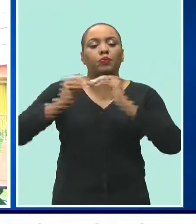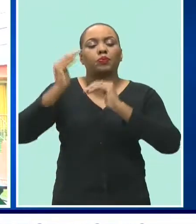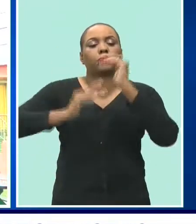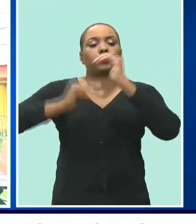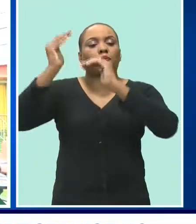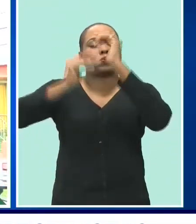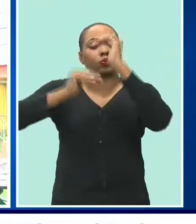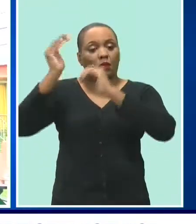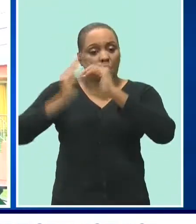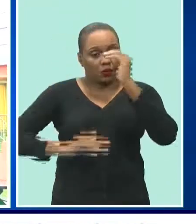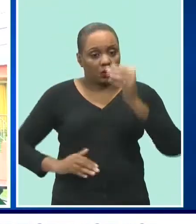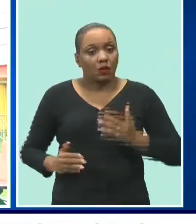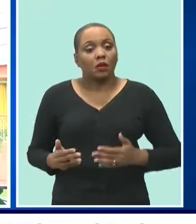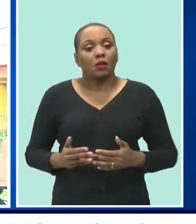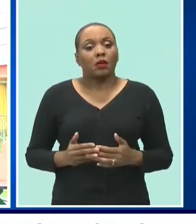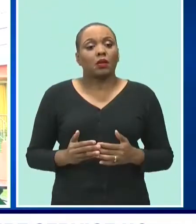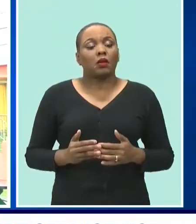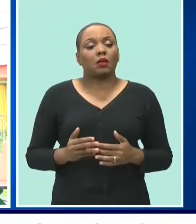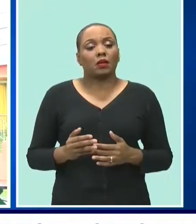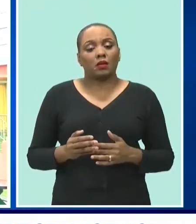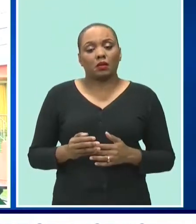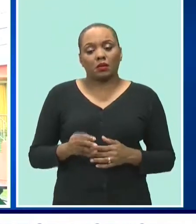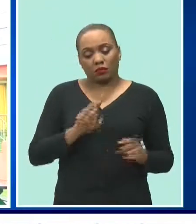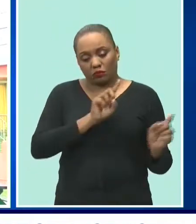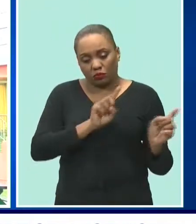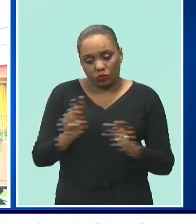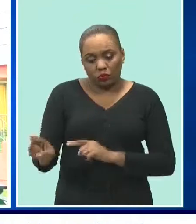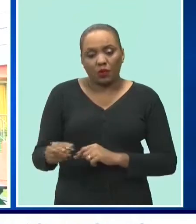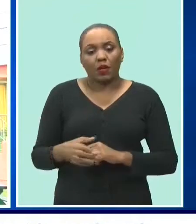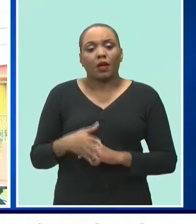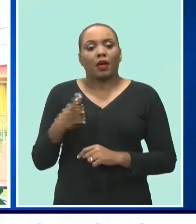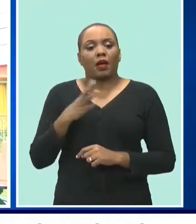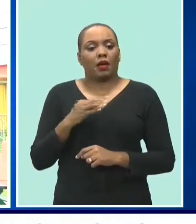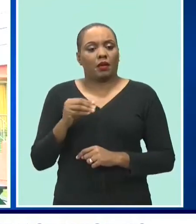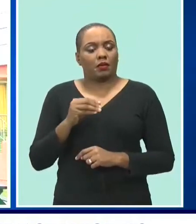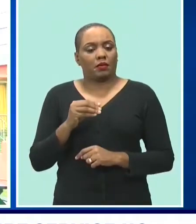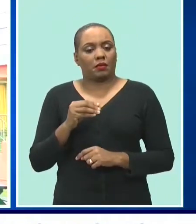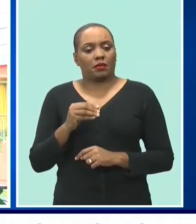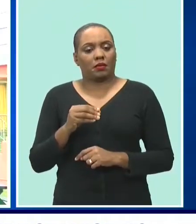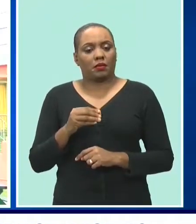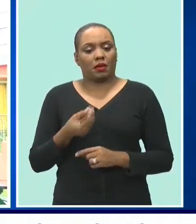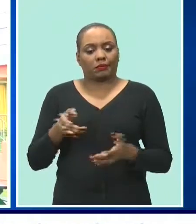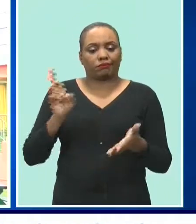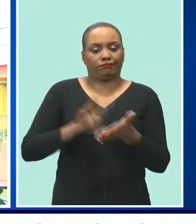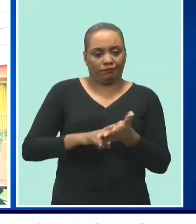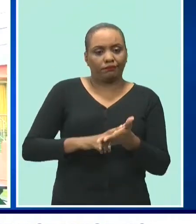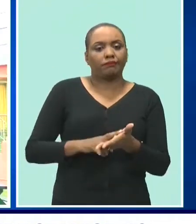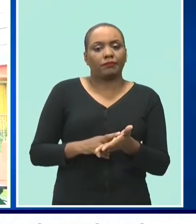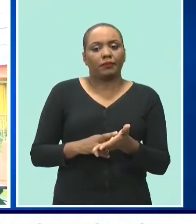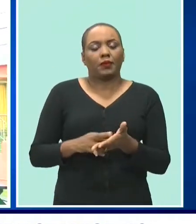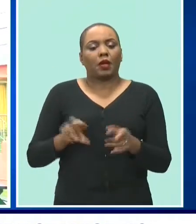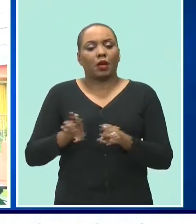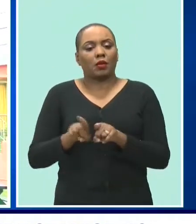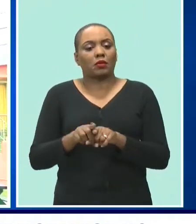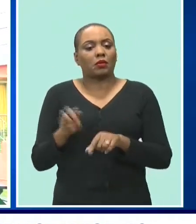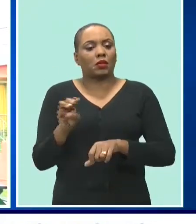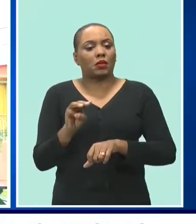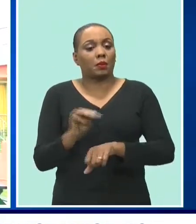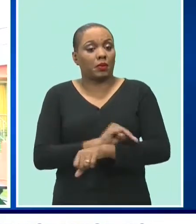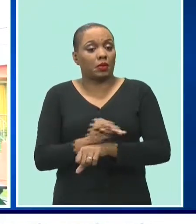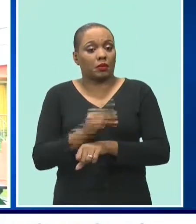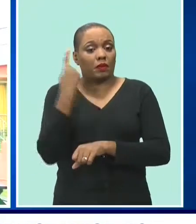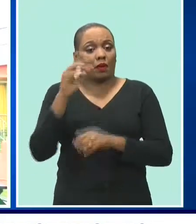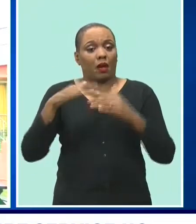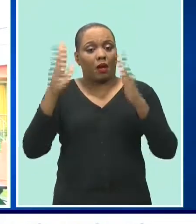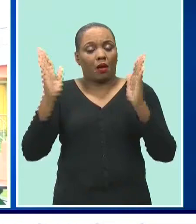station, was recorded in the land registry, and the Ministry of Housing is, as we